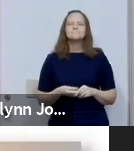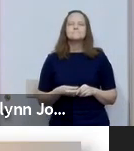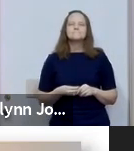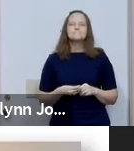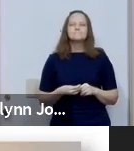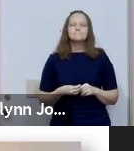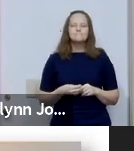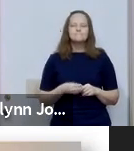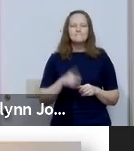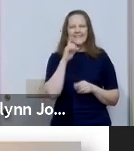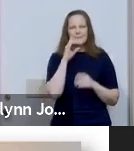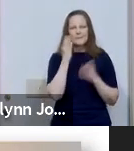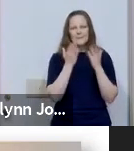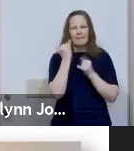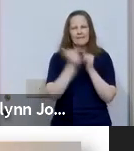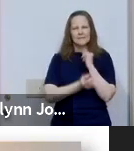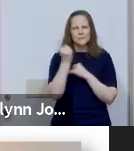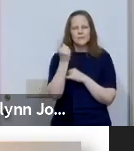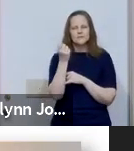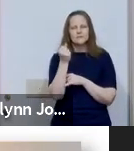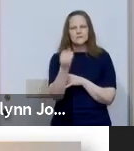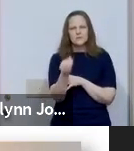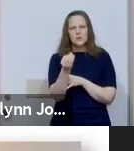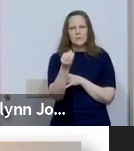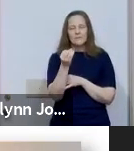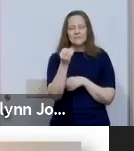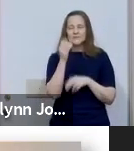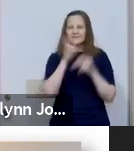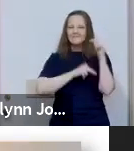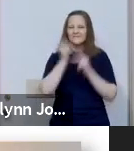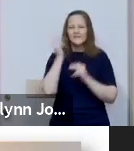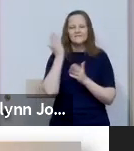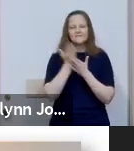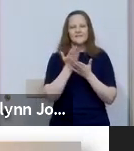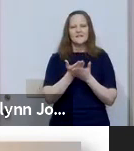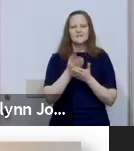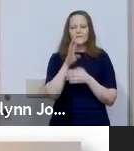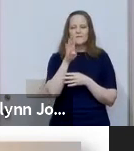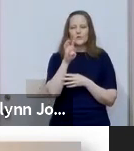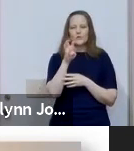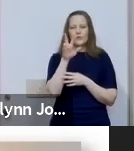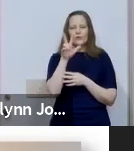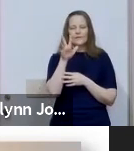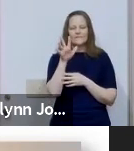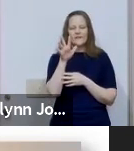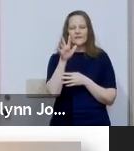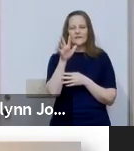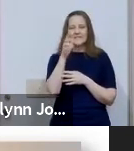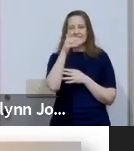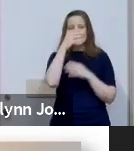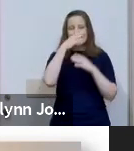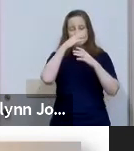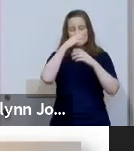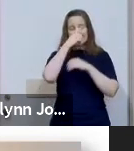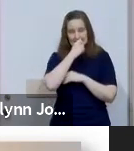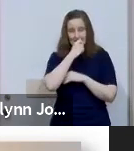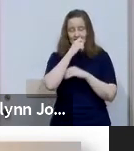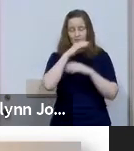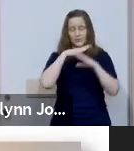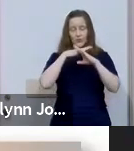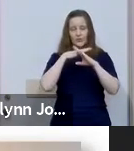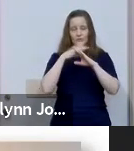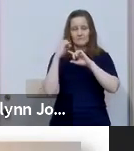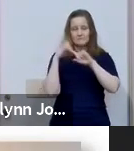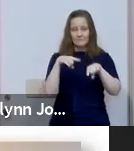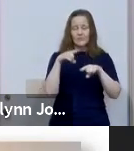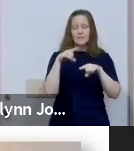I think this may be the last one. So just some, you know, fun facts here. 435 sneeze guards delivered and more to come out there already.